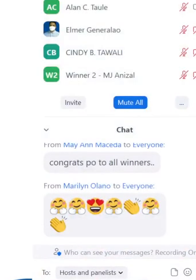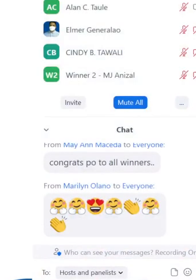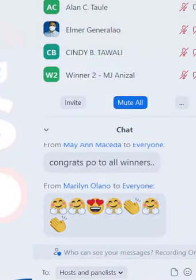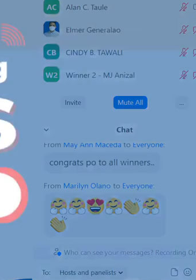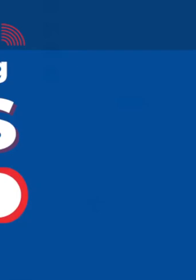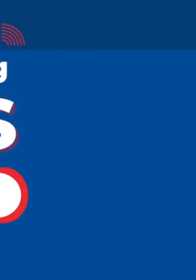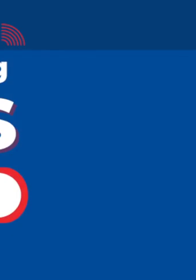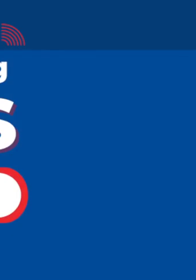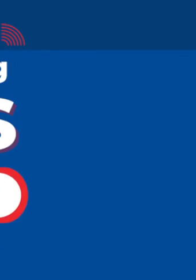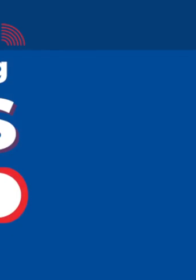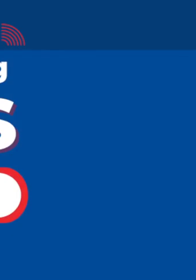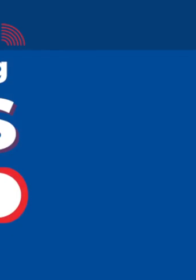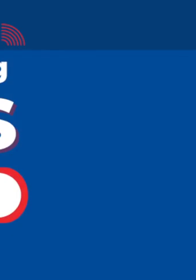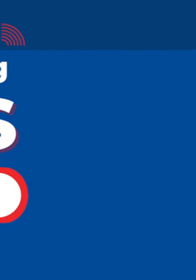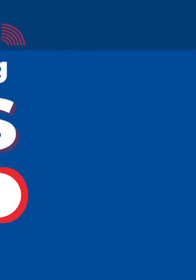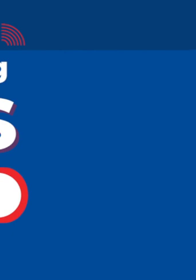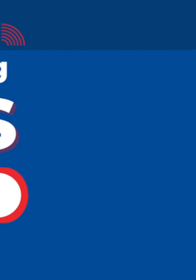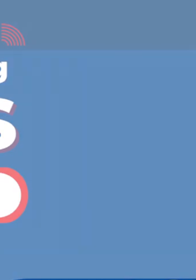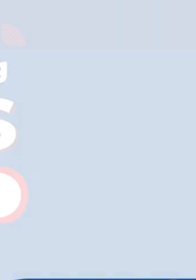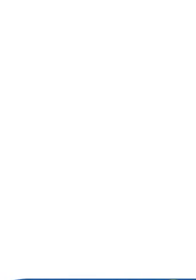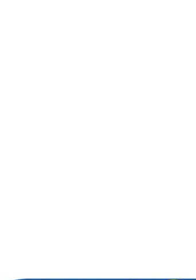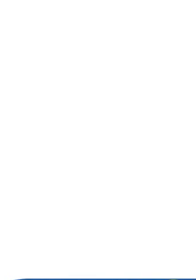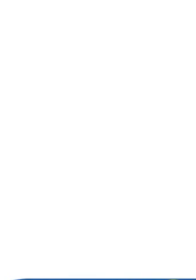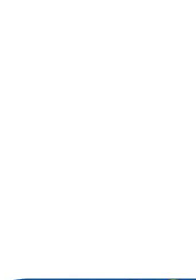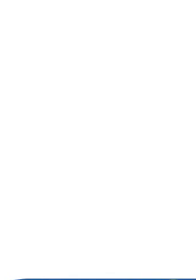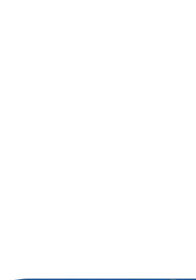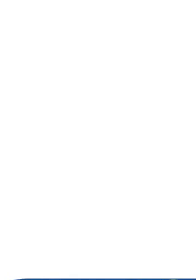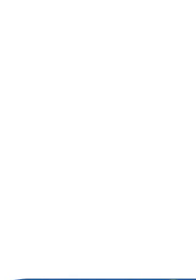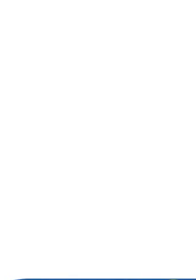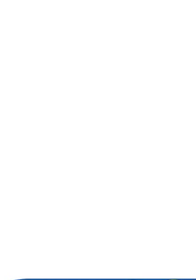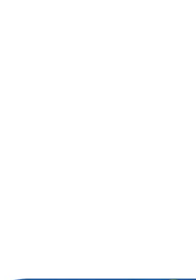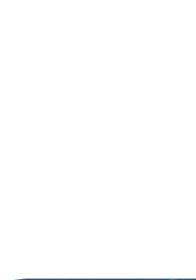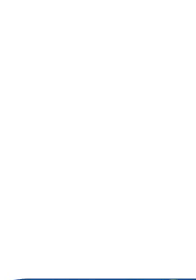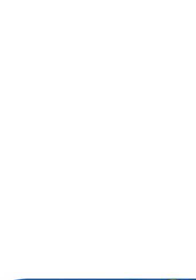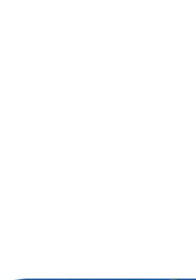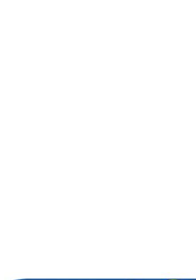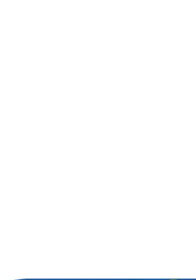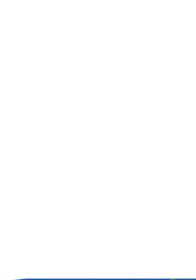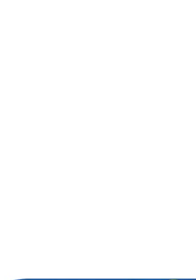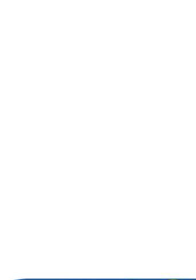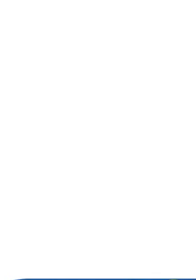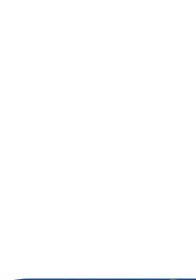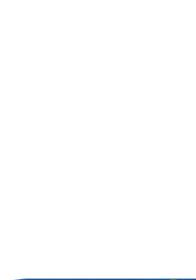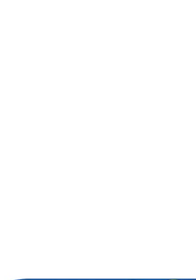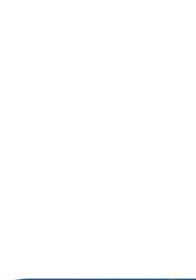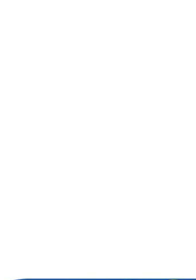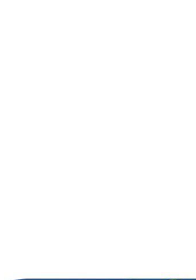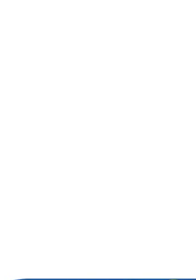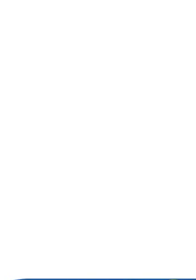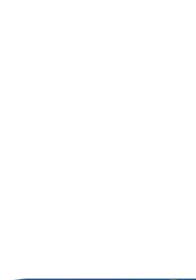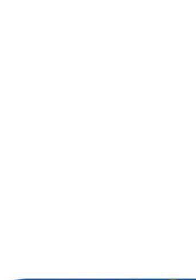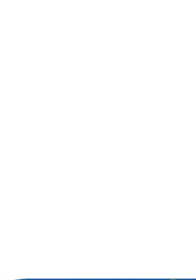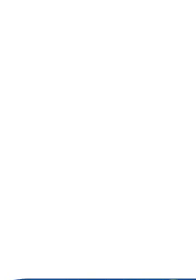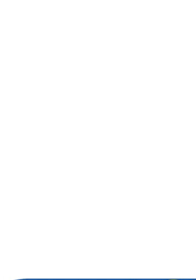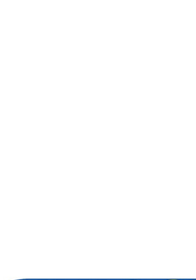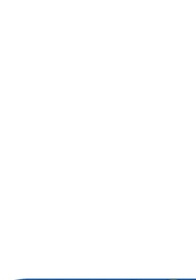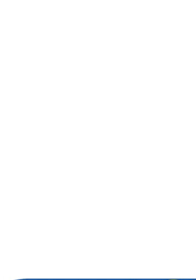DOST Secretary for. You can watch po sa DOST-TV Facebook page. Assure na rin po. Thank